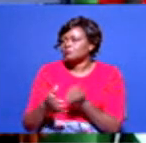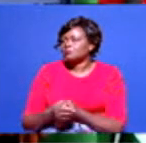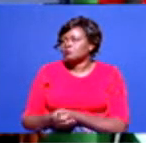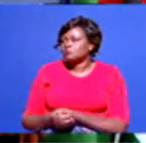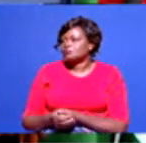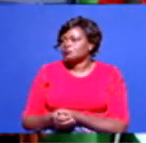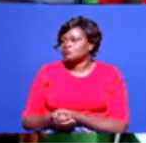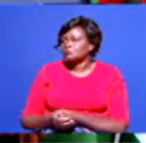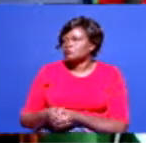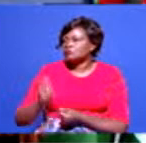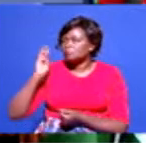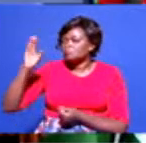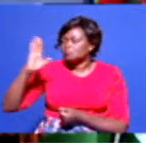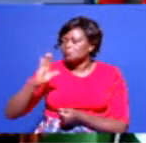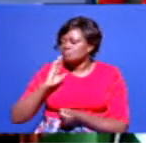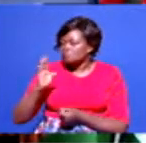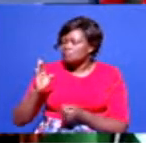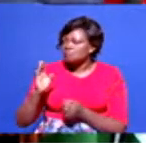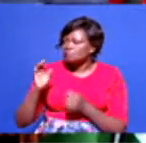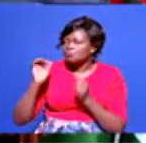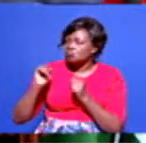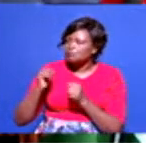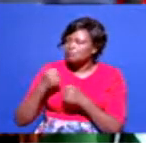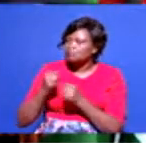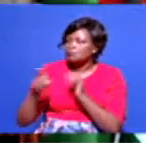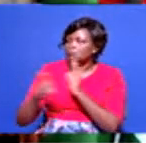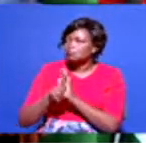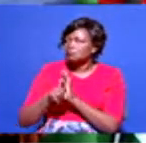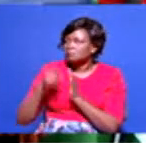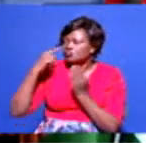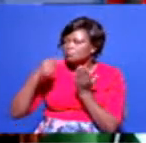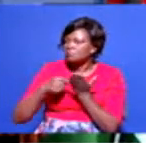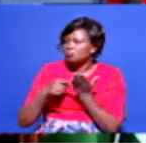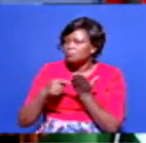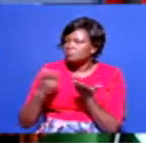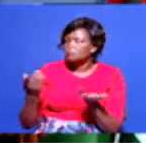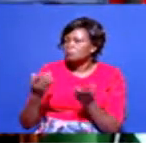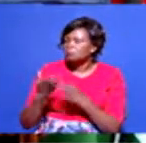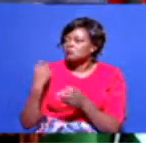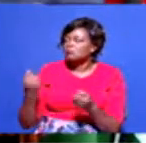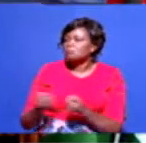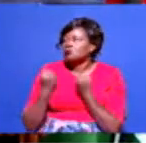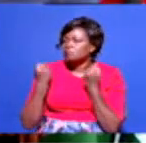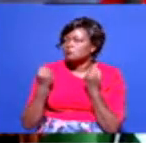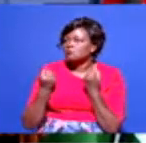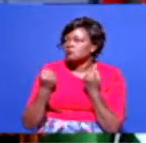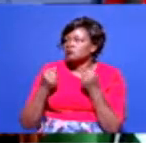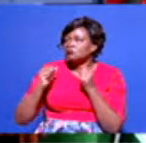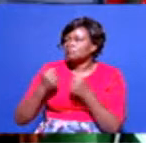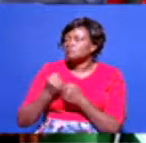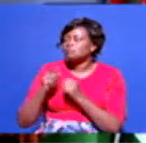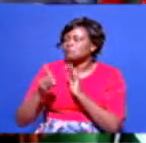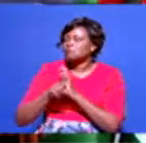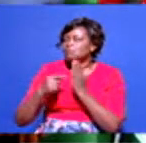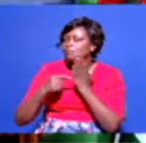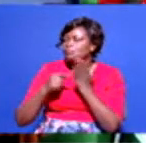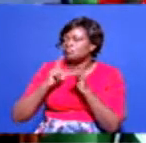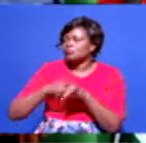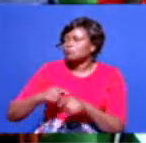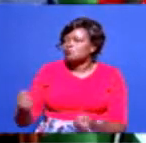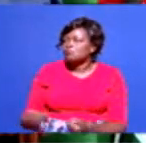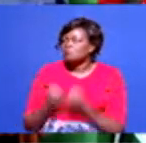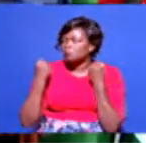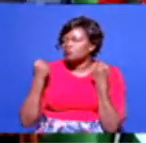we will never be able to make laws for technology before it comes. You can only make laws for technology once it has